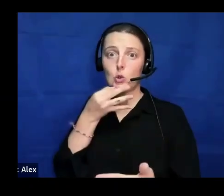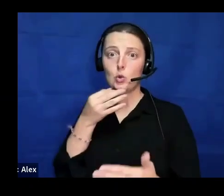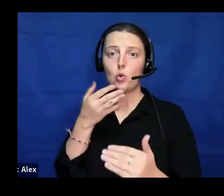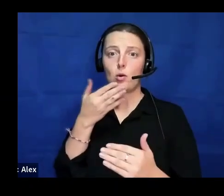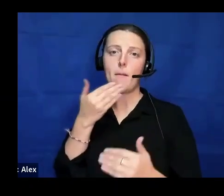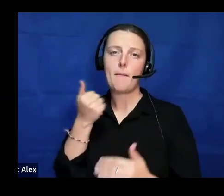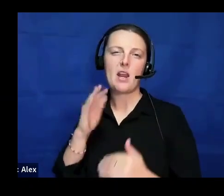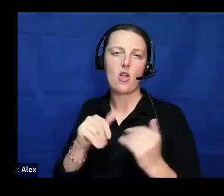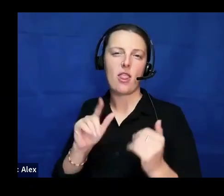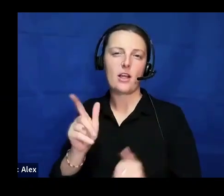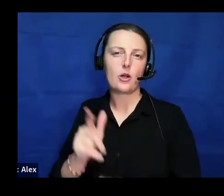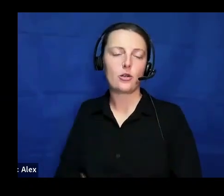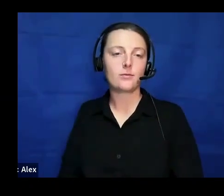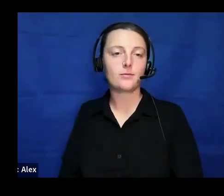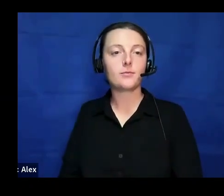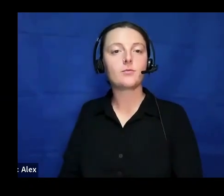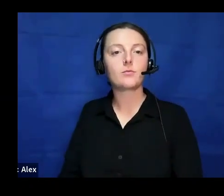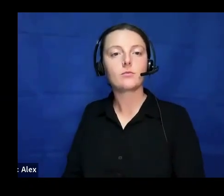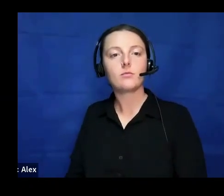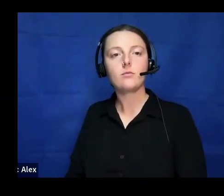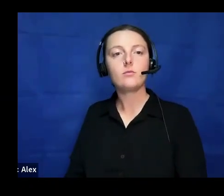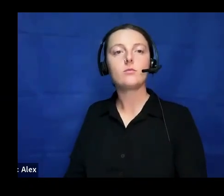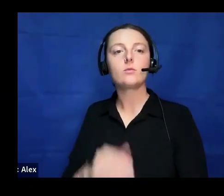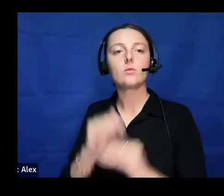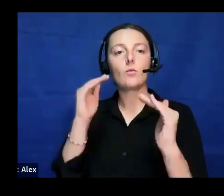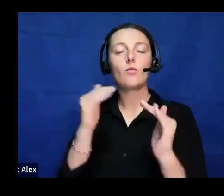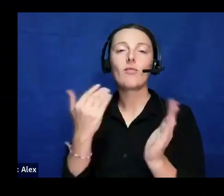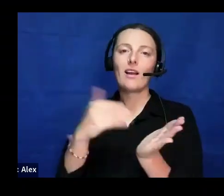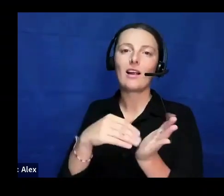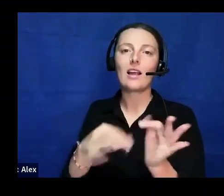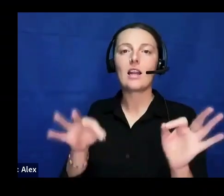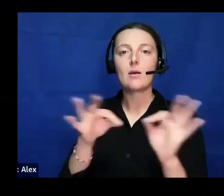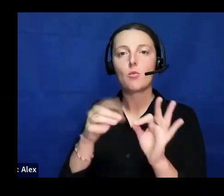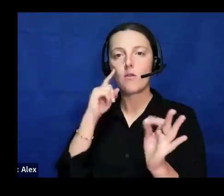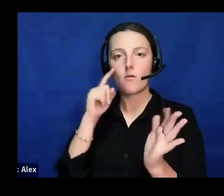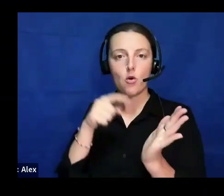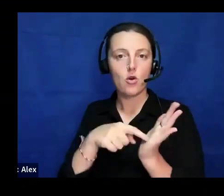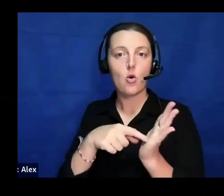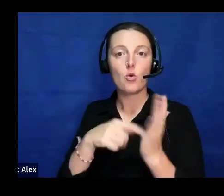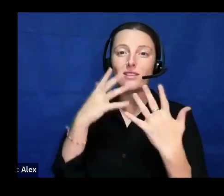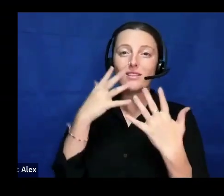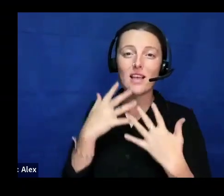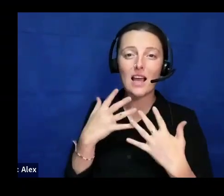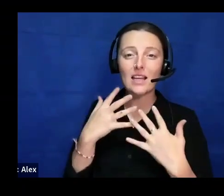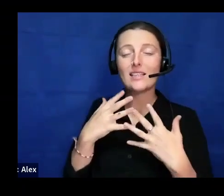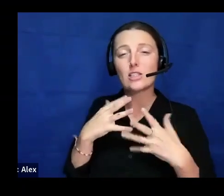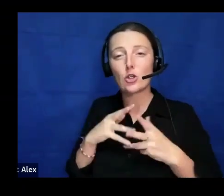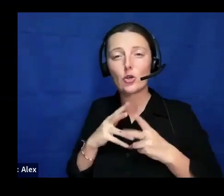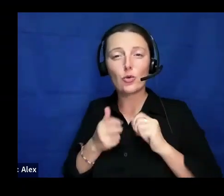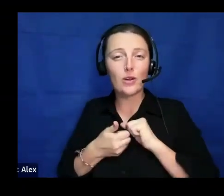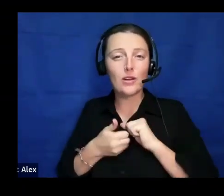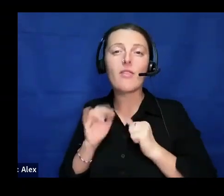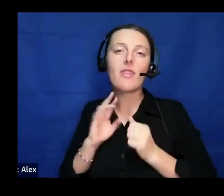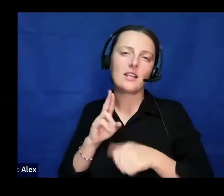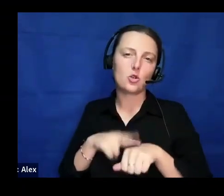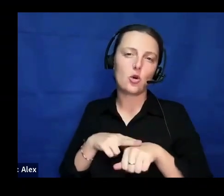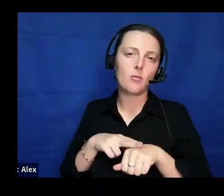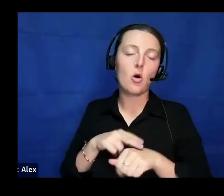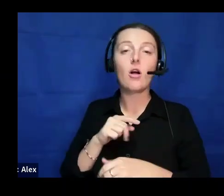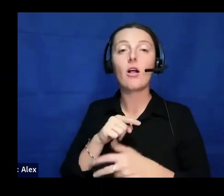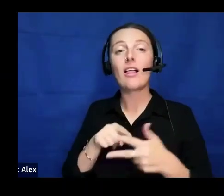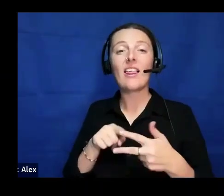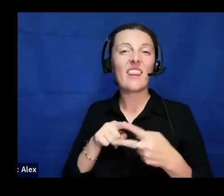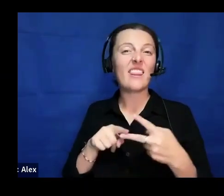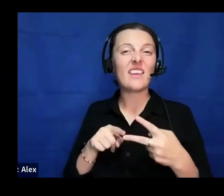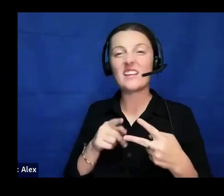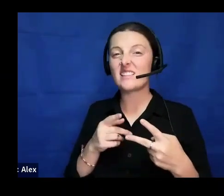Again, it's important to note that sadness and grief are normal, right? These emotions can be very challenging to